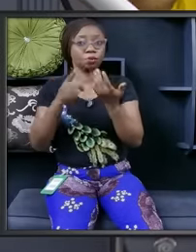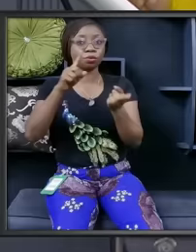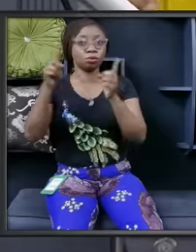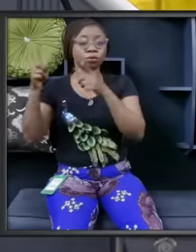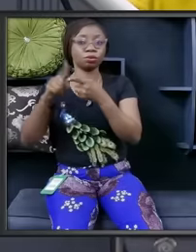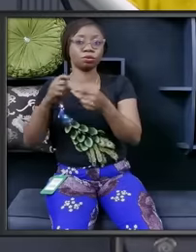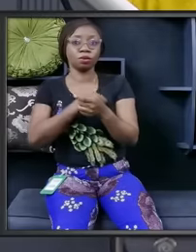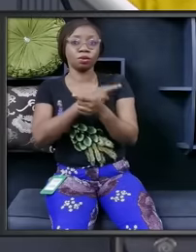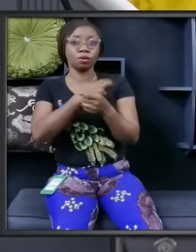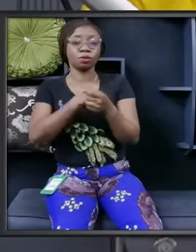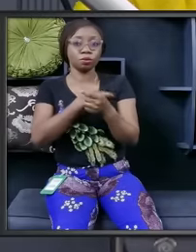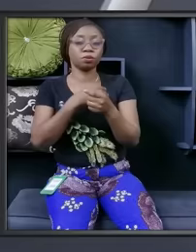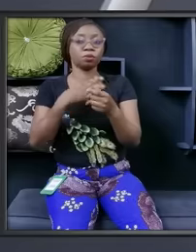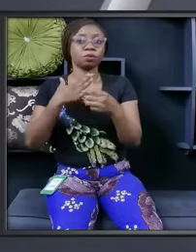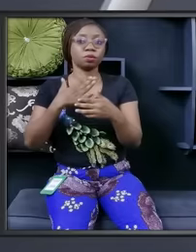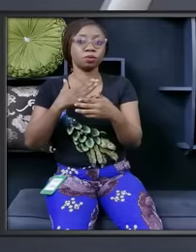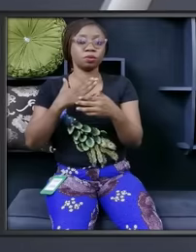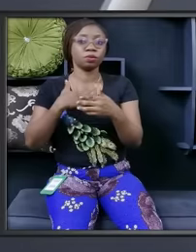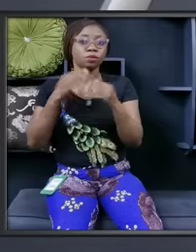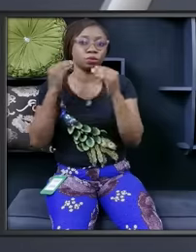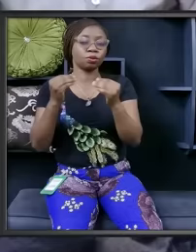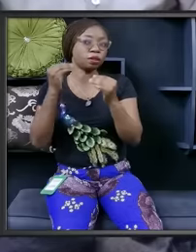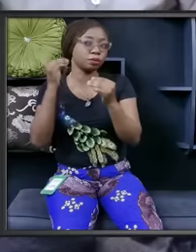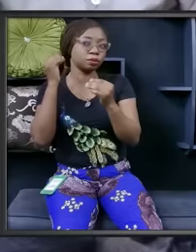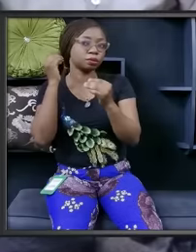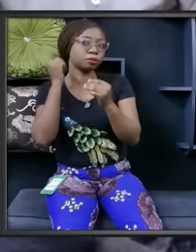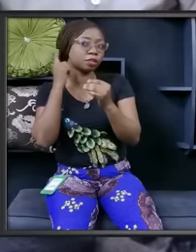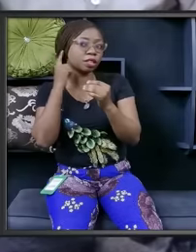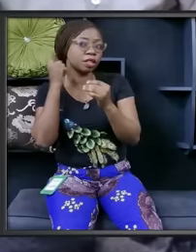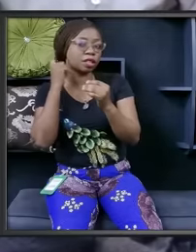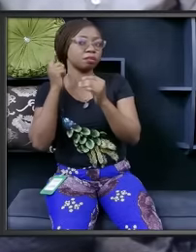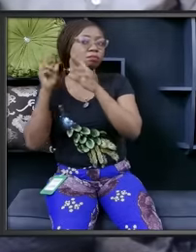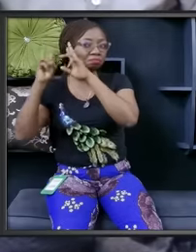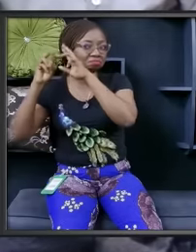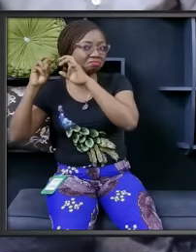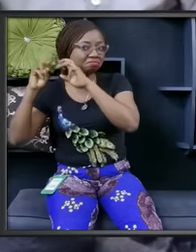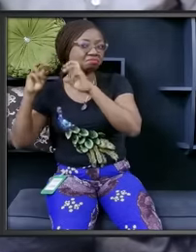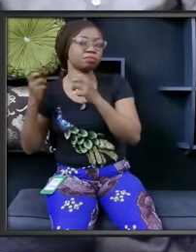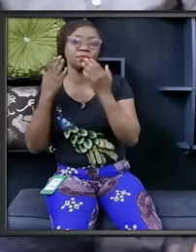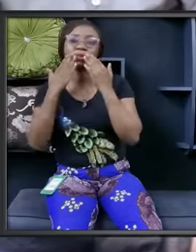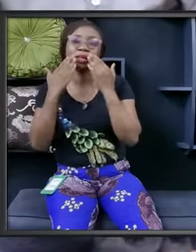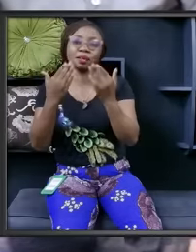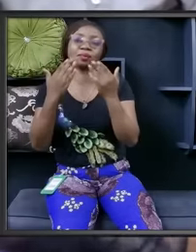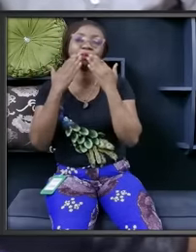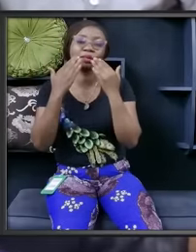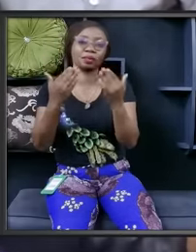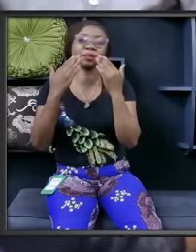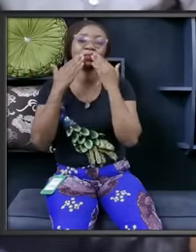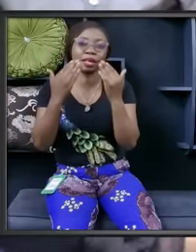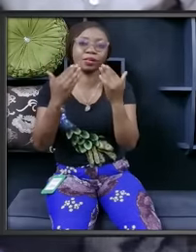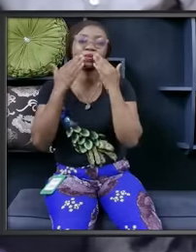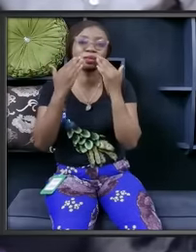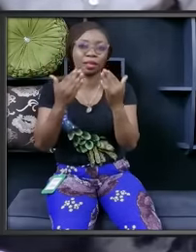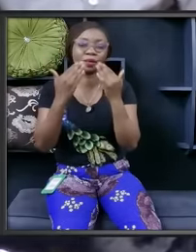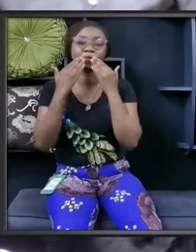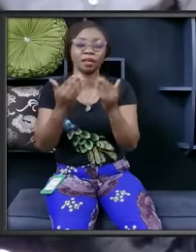ear. Hi, Chineke me. Please thank him. Oh, I've been looking for opportunity to please thank him for me. Daddy, thank you, sir.